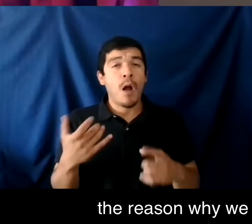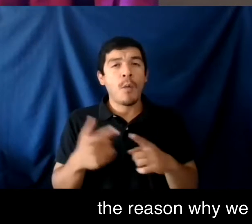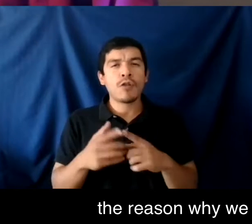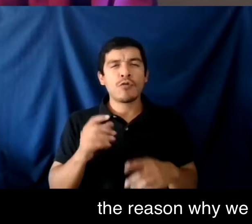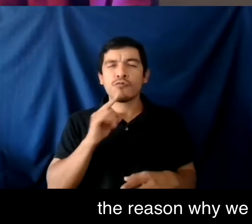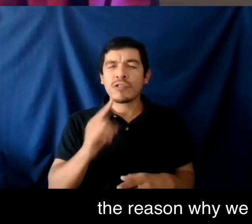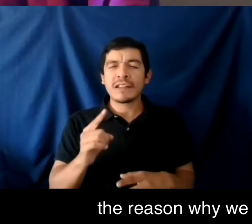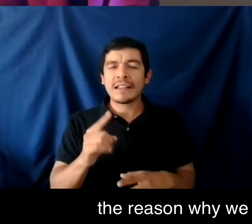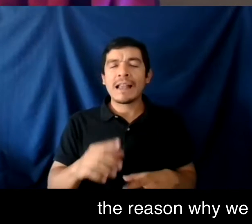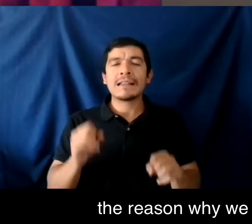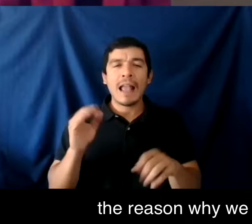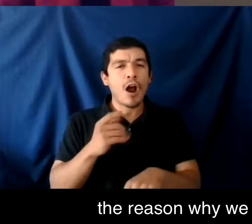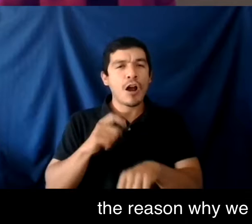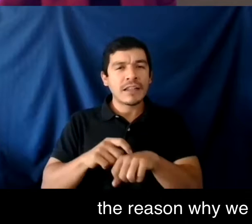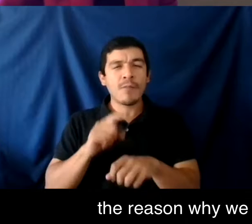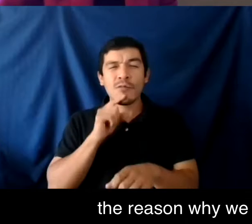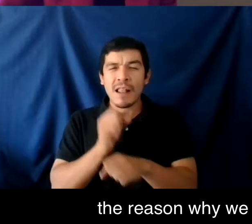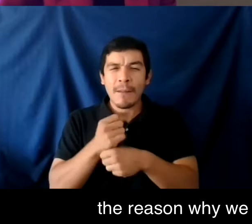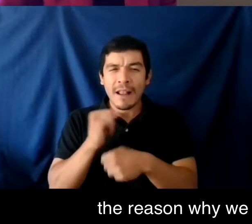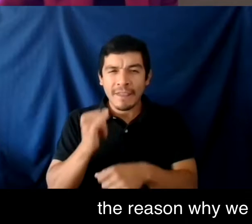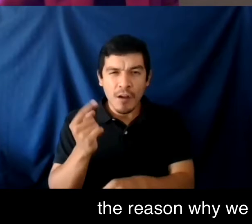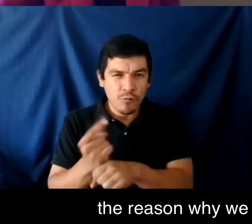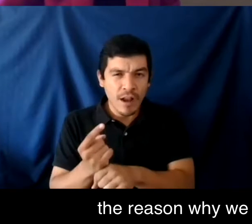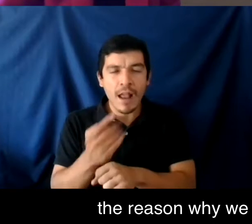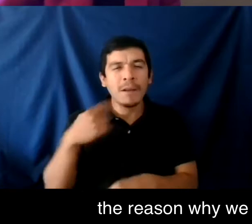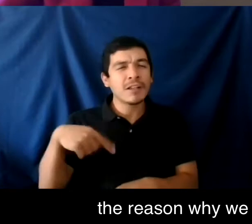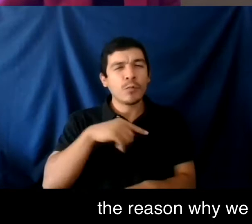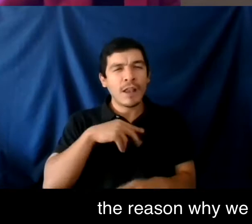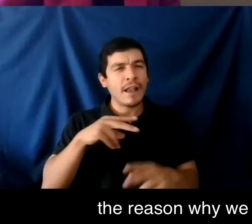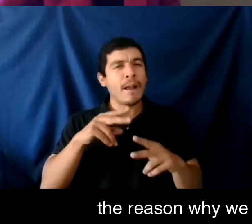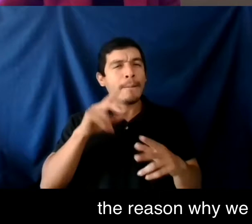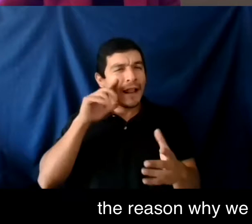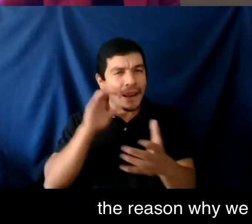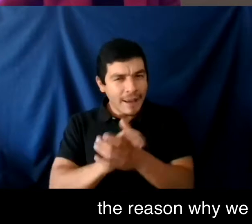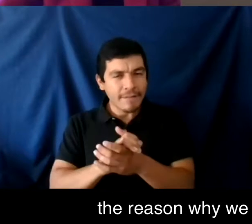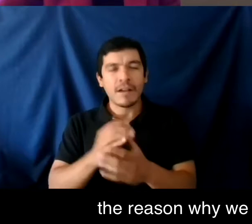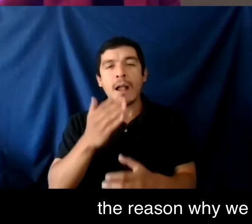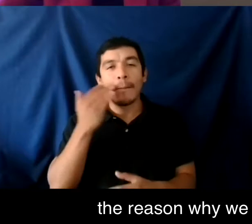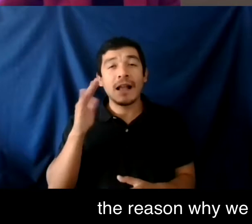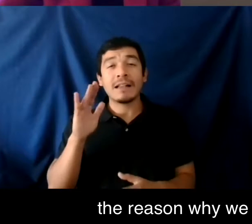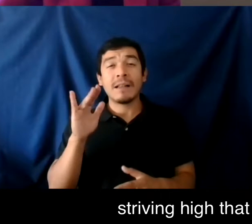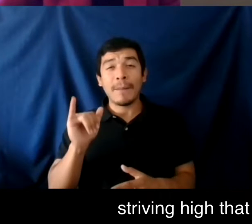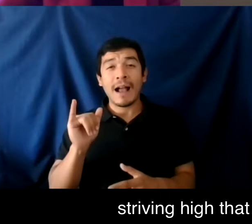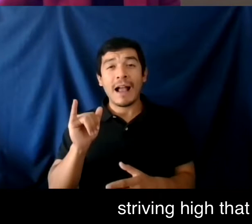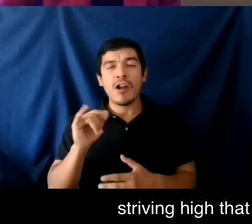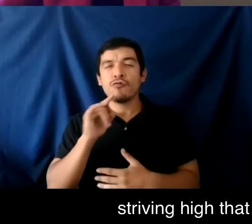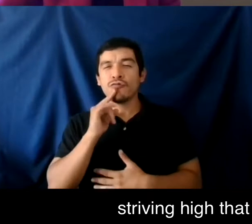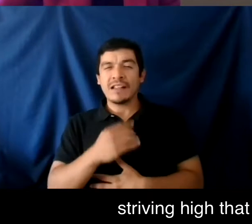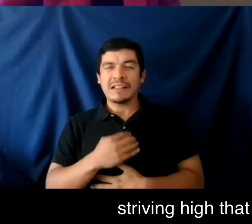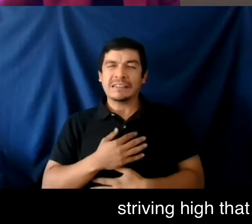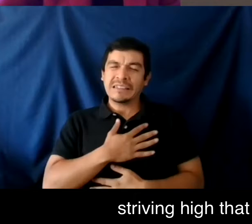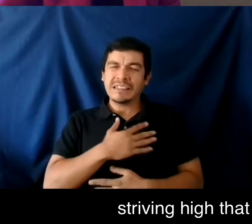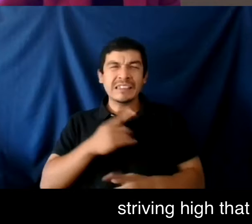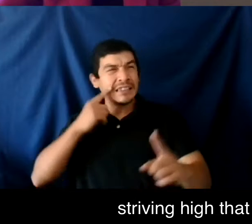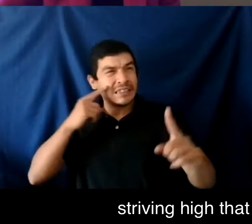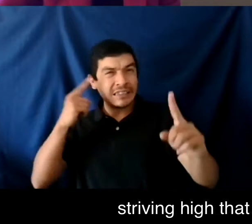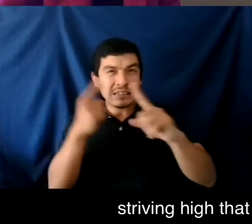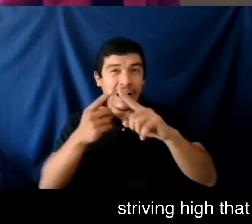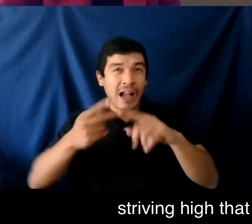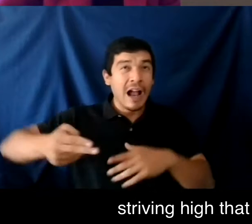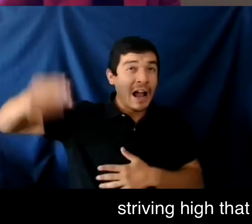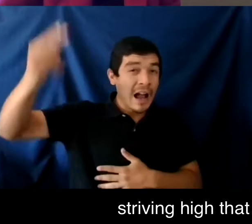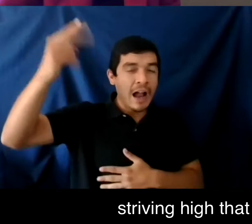so deliberative is because we firmly believe that by aspirationally striving high, that